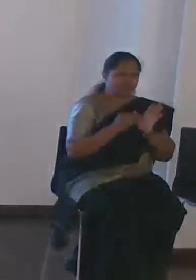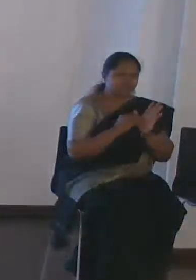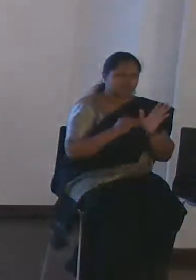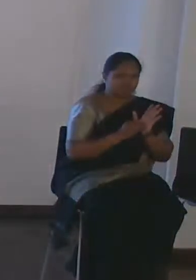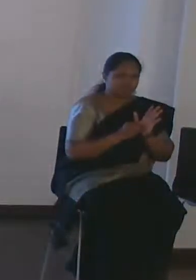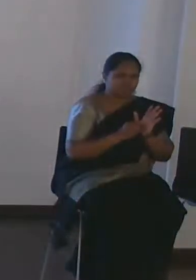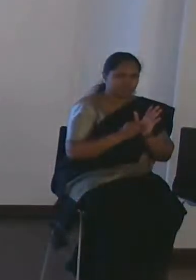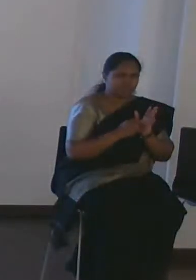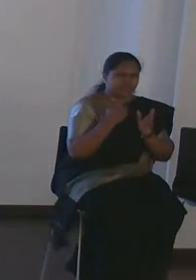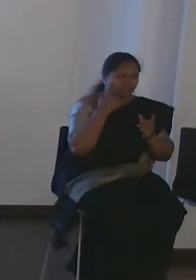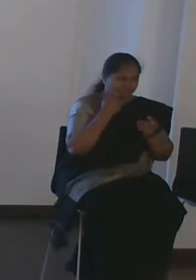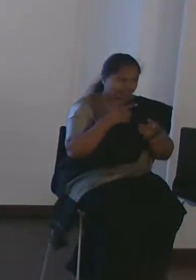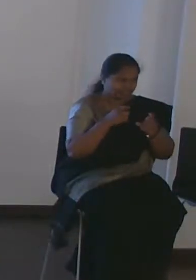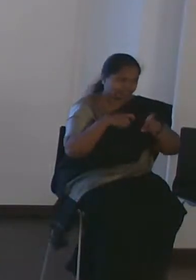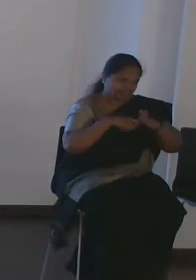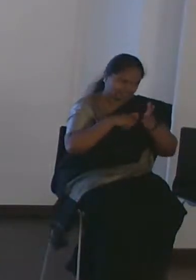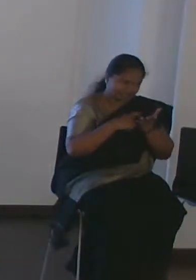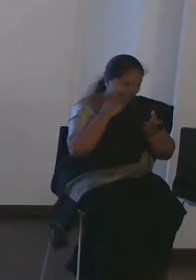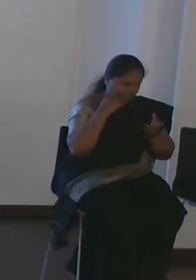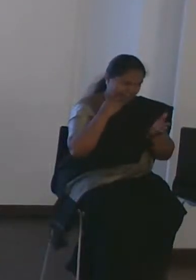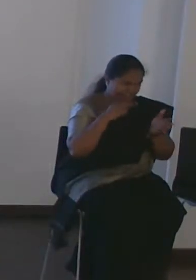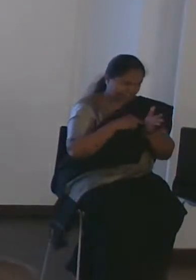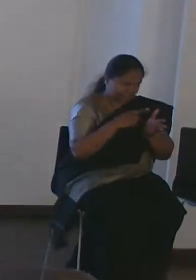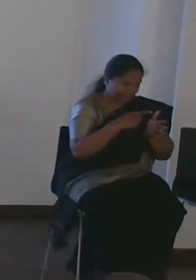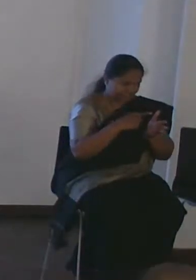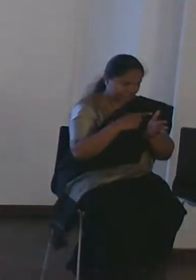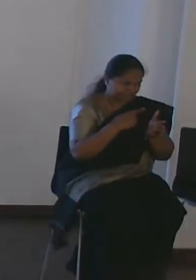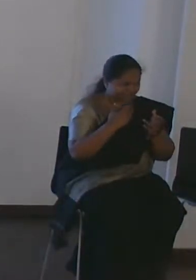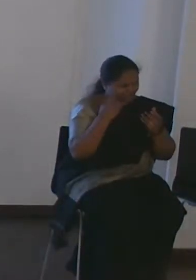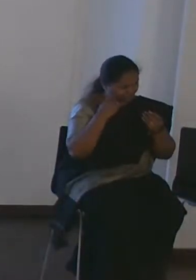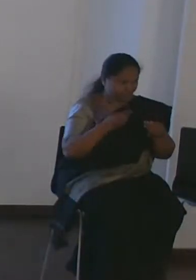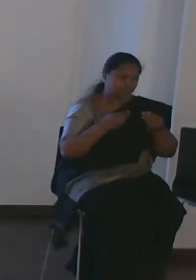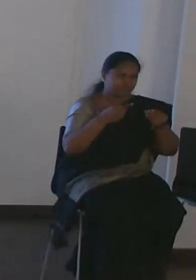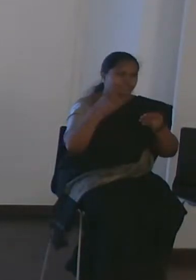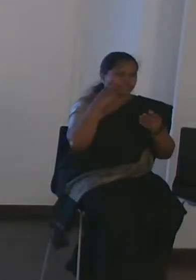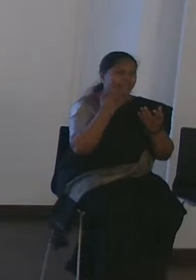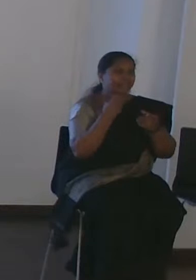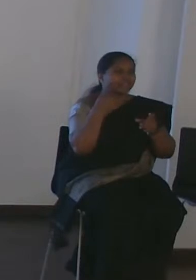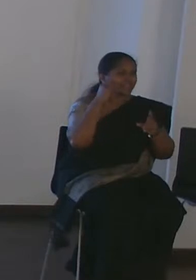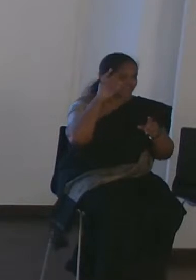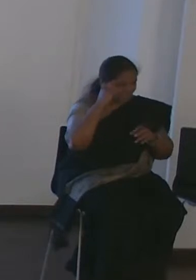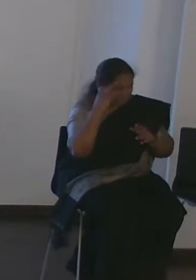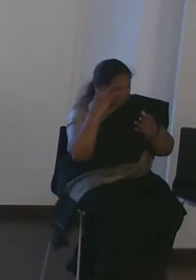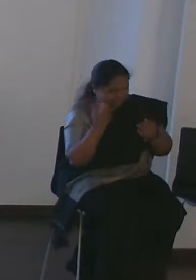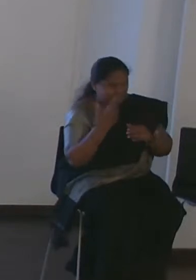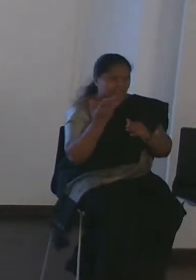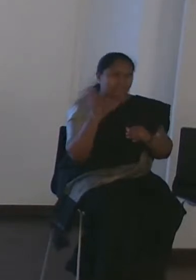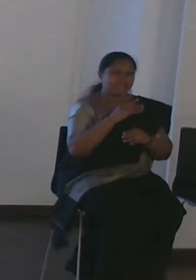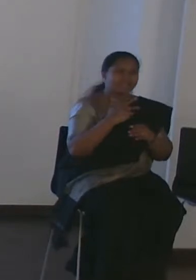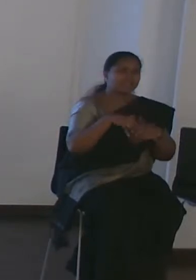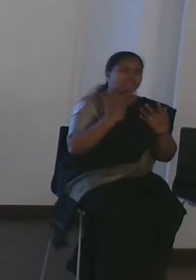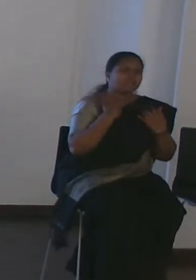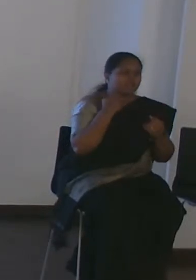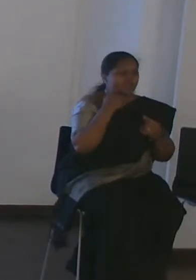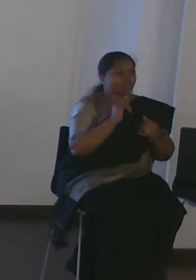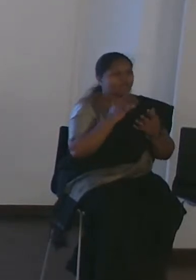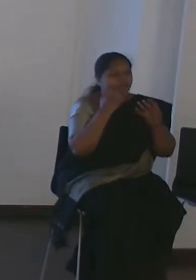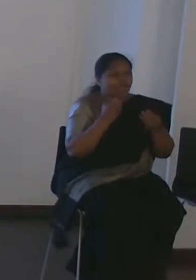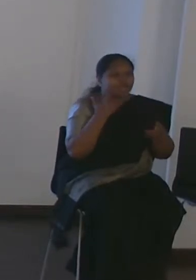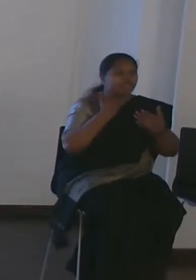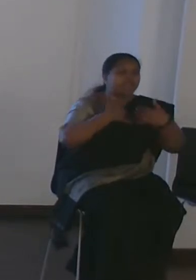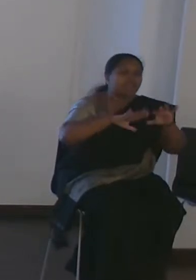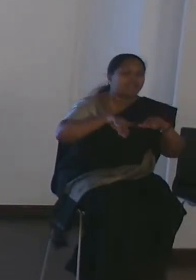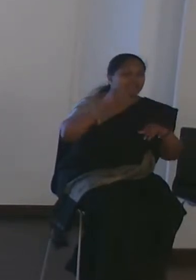what Arnika and Renuka, both of you were talking about, with this element of doubt which comes in, but also allowing